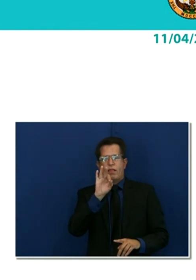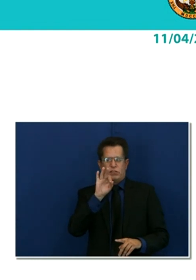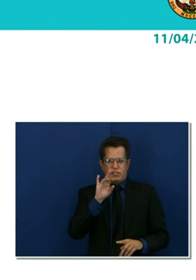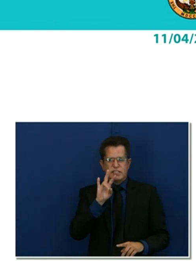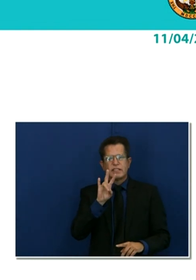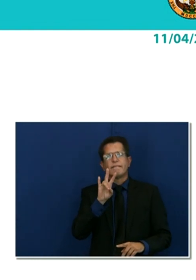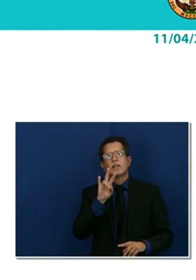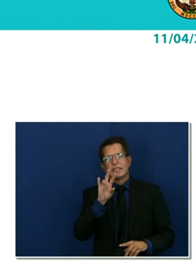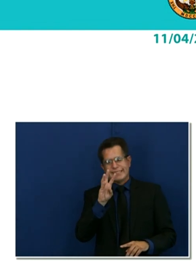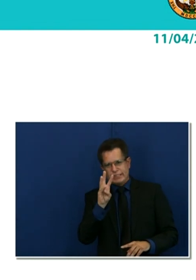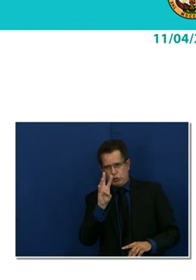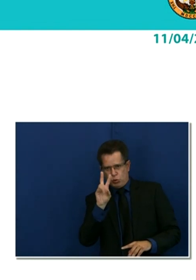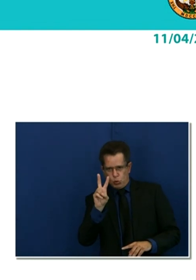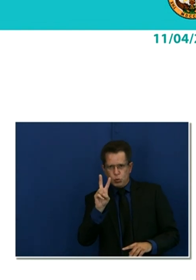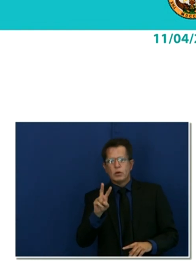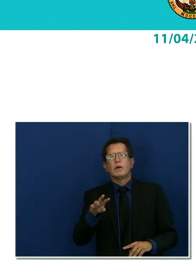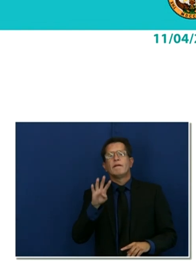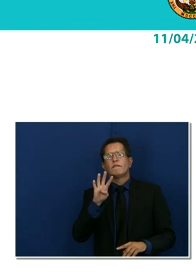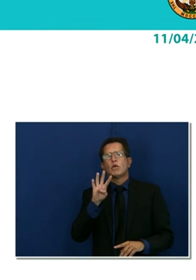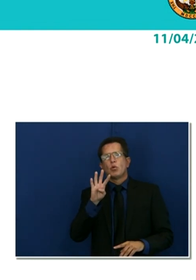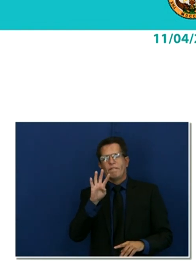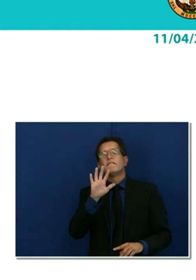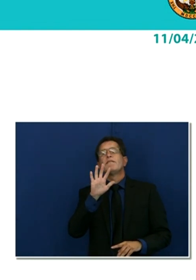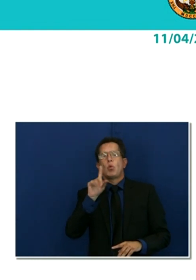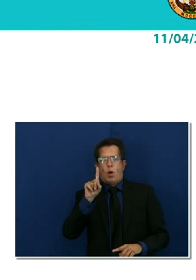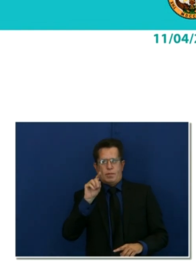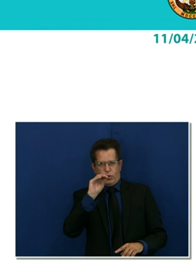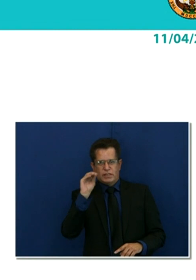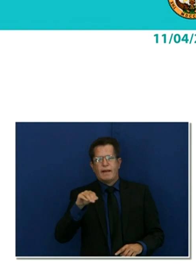29,762, or 51% of our cases, are female.